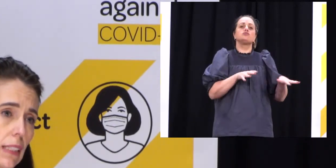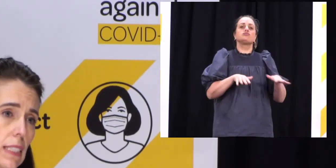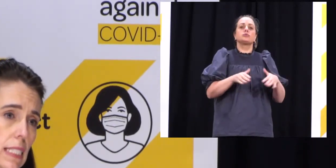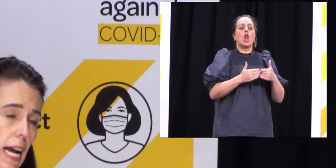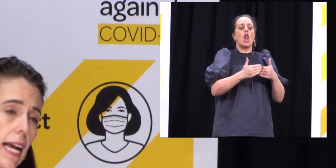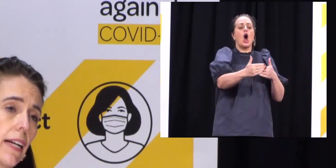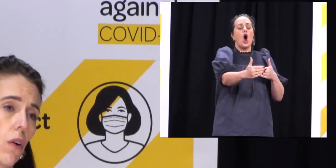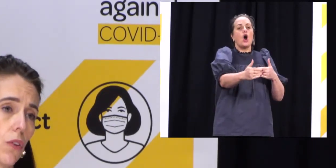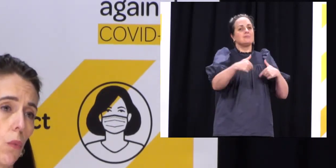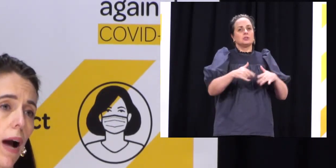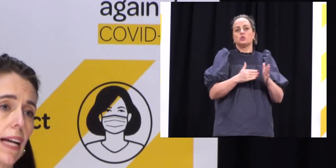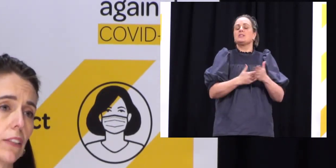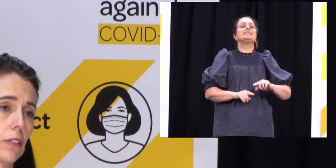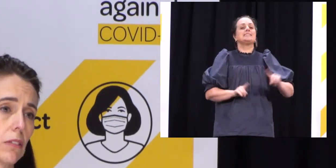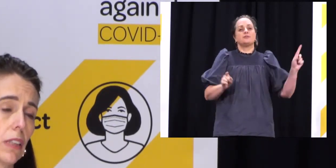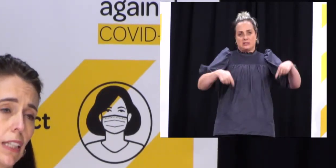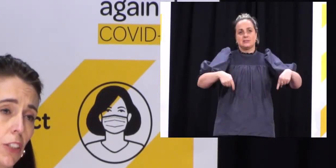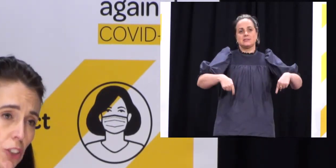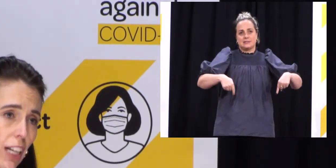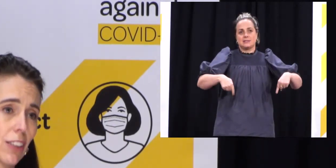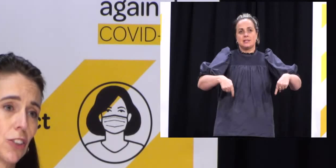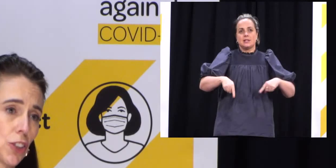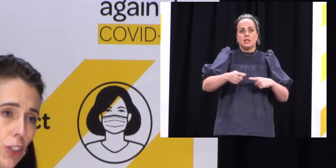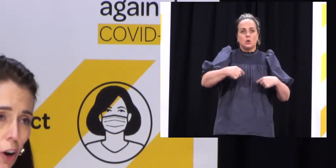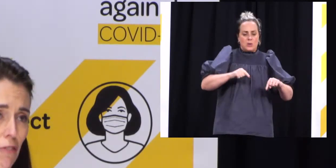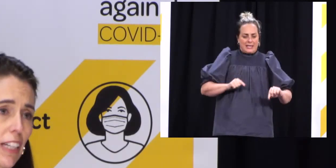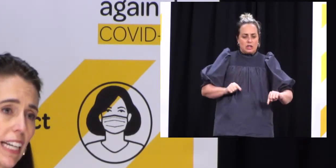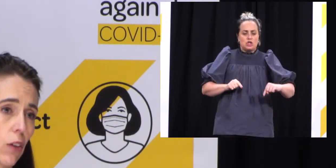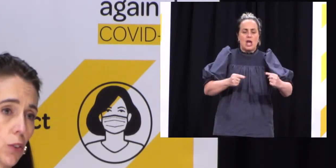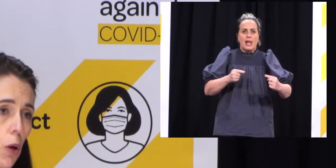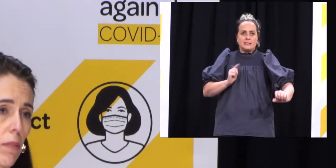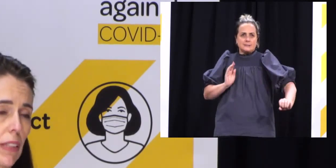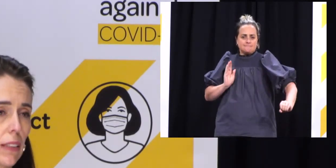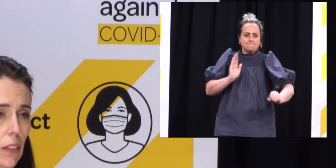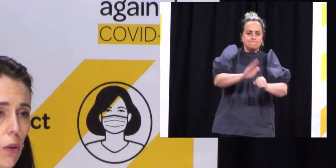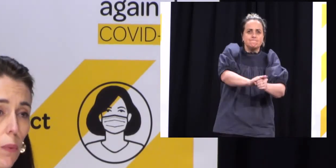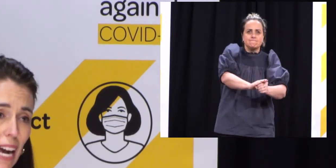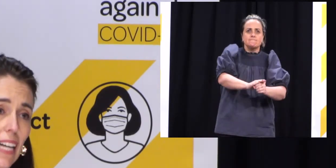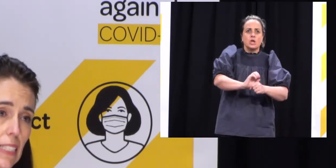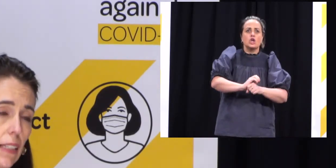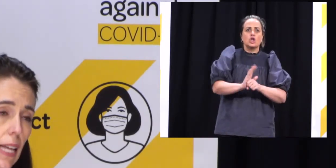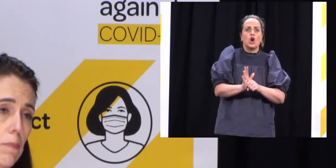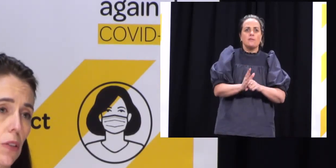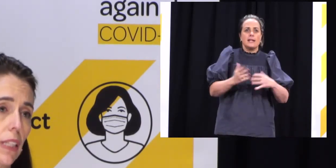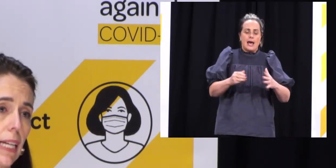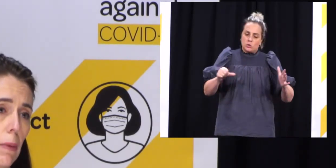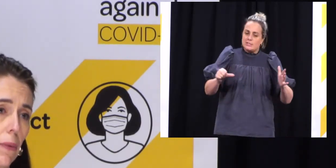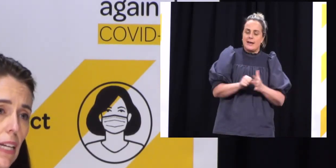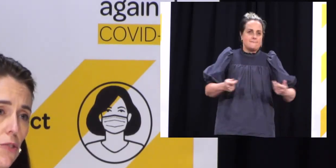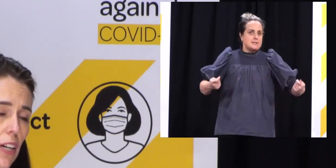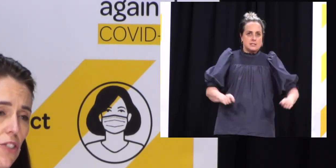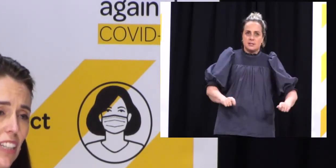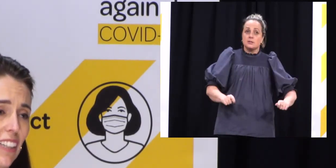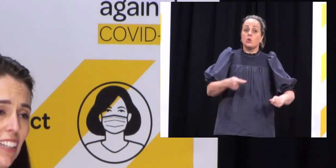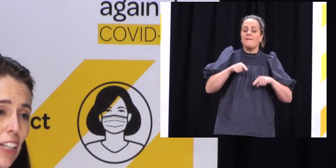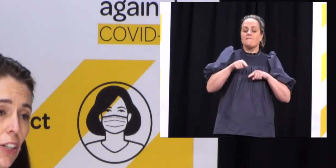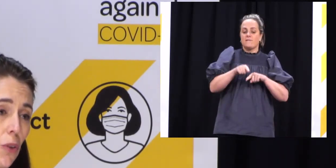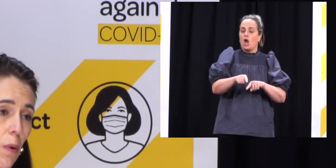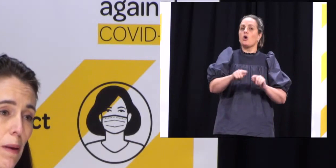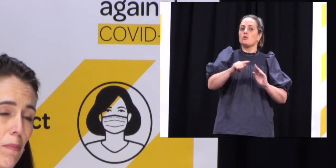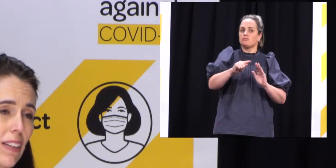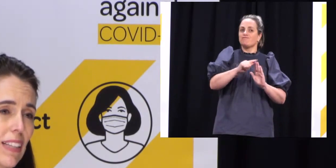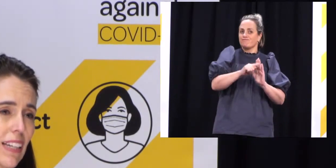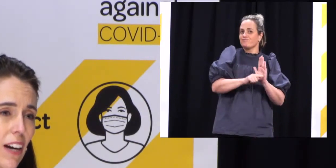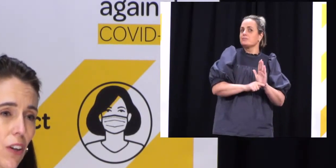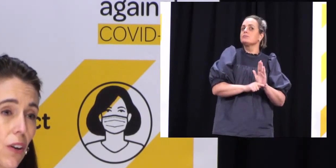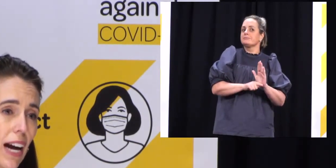New Zealand's take on the way to challenge COVID and get on top of it. So we are still absolutely keeping with that strategy.